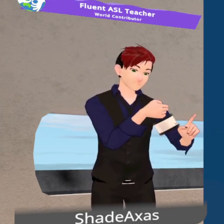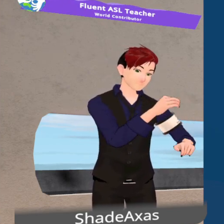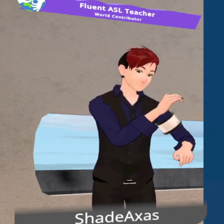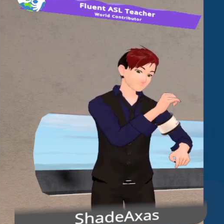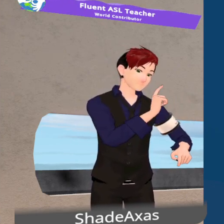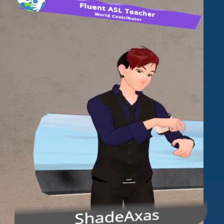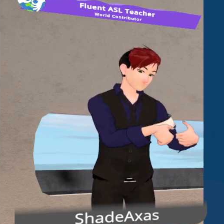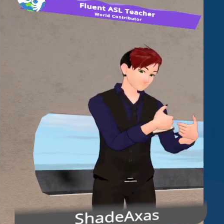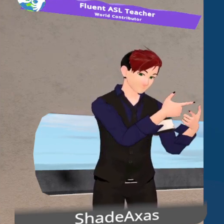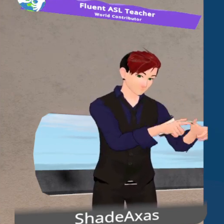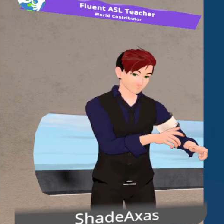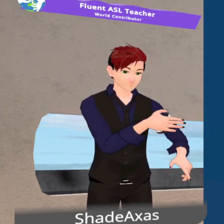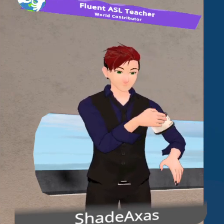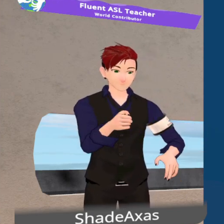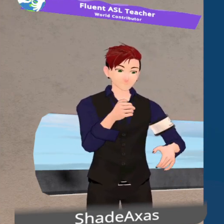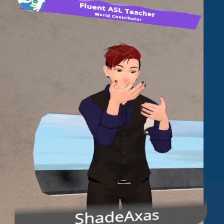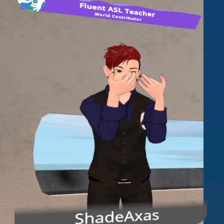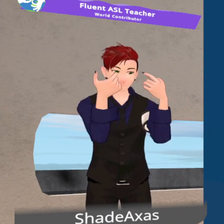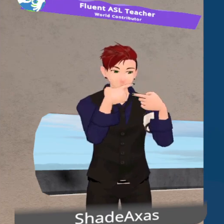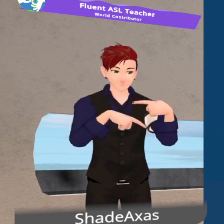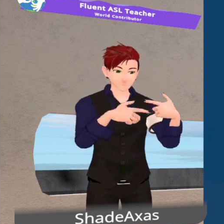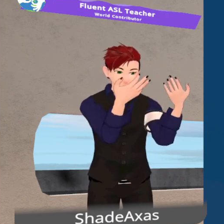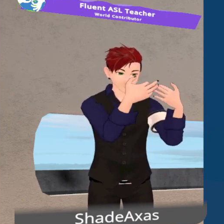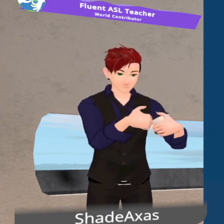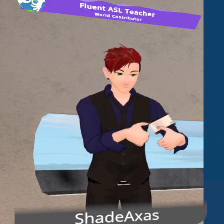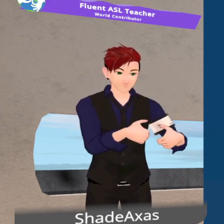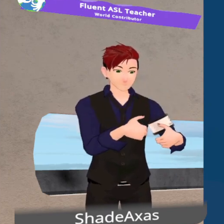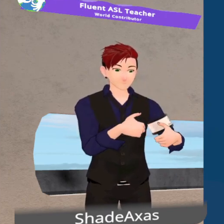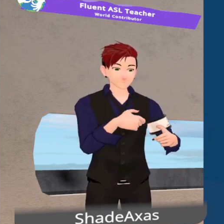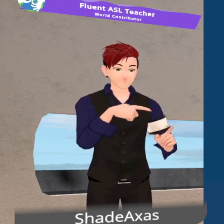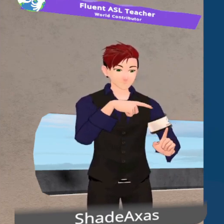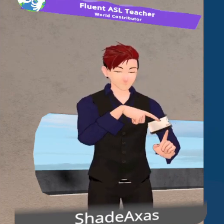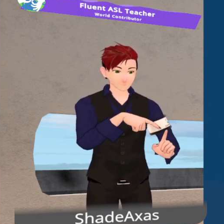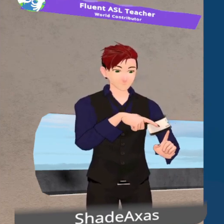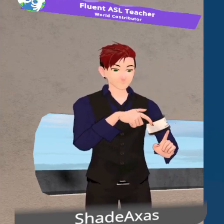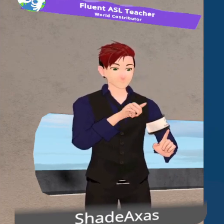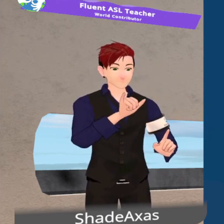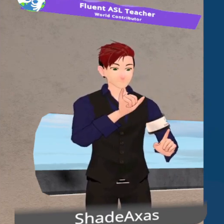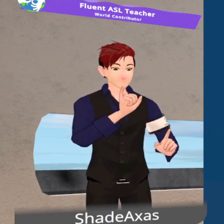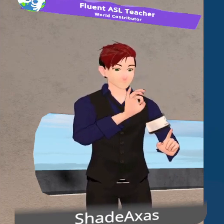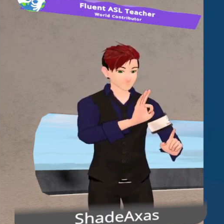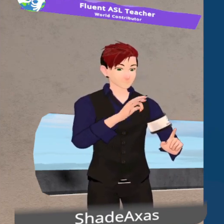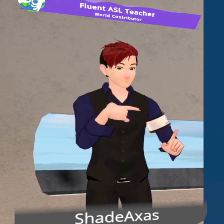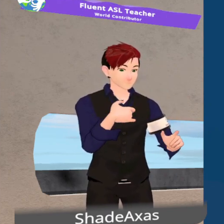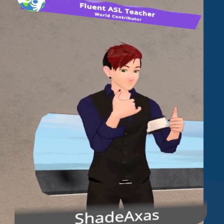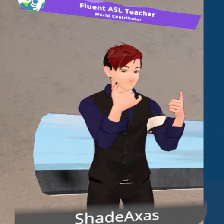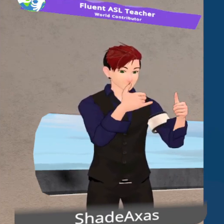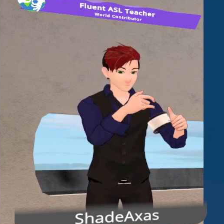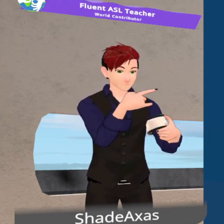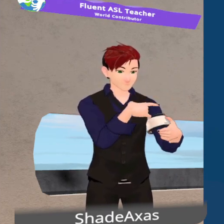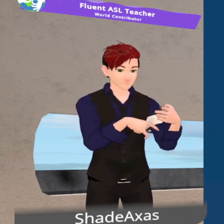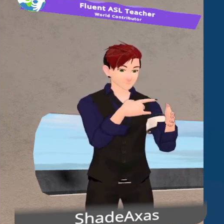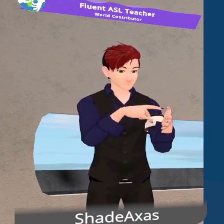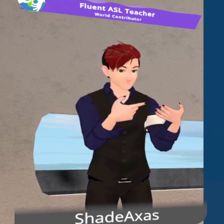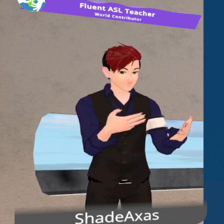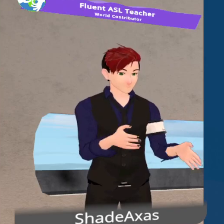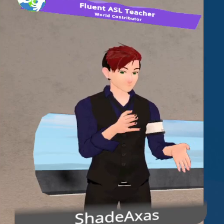language and in VR, is it the case of if I try signing what I've